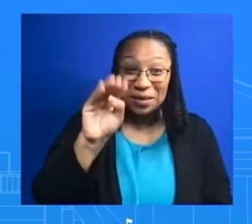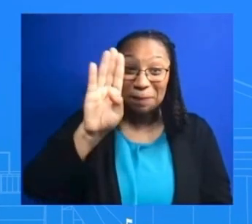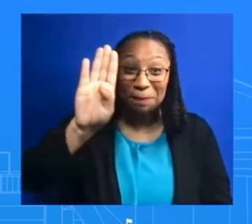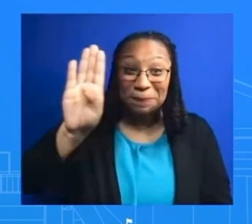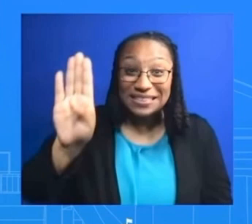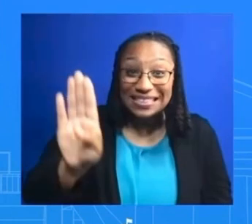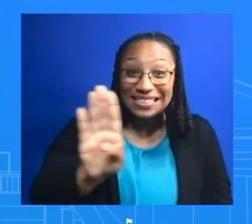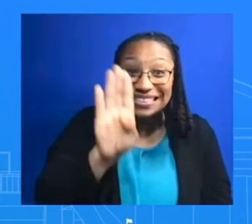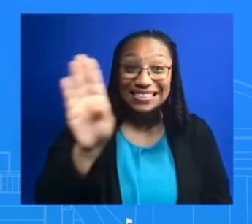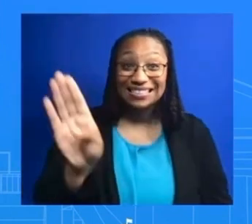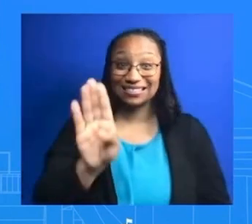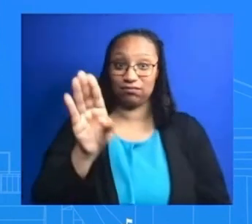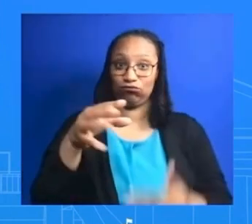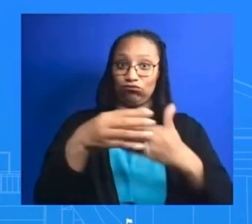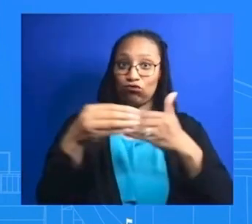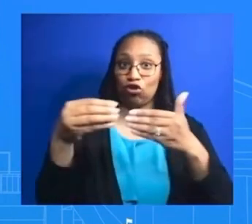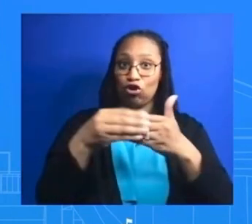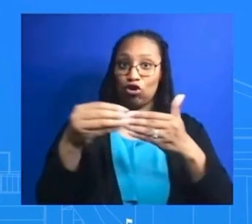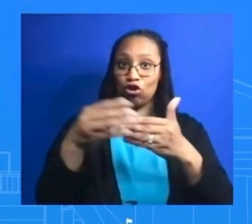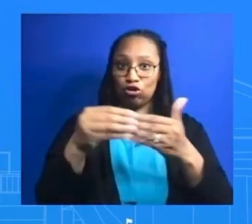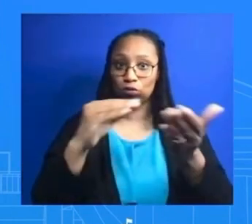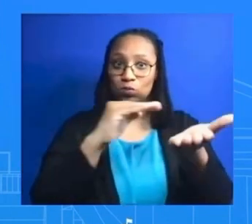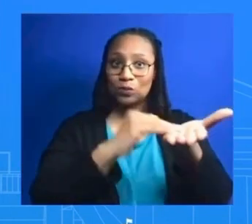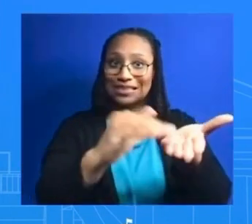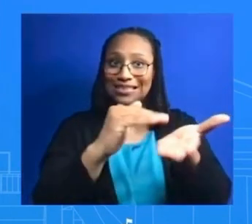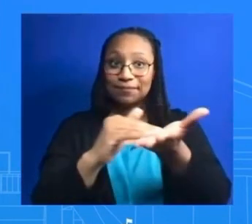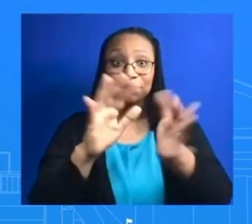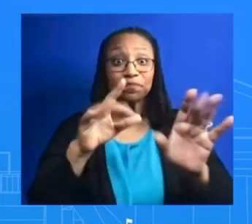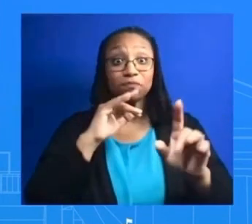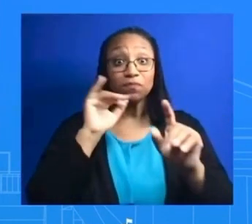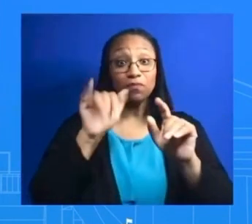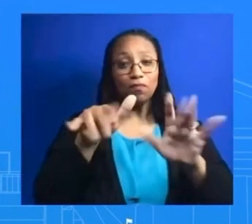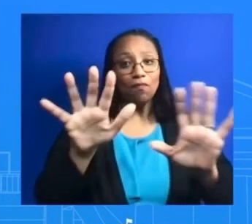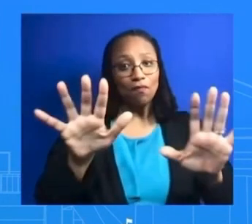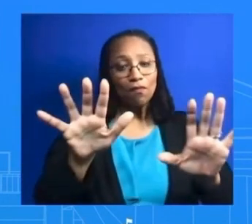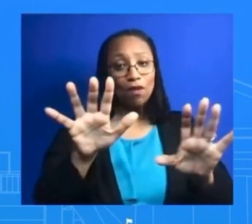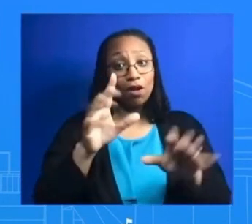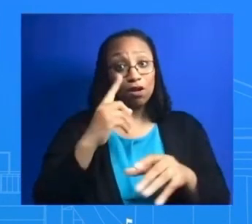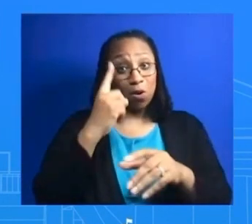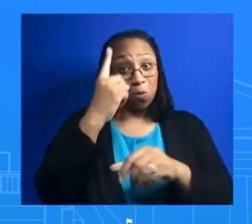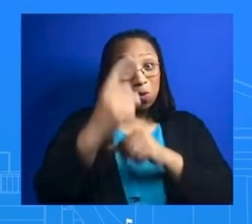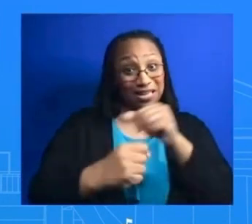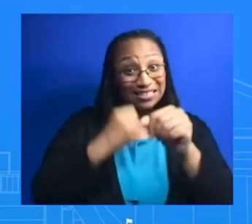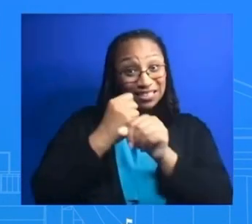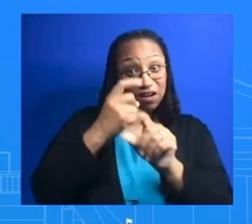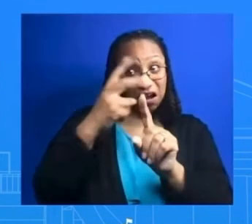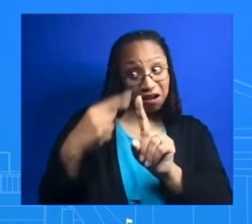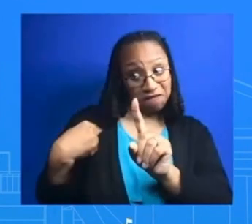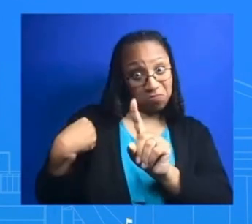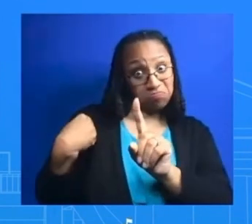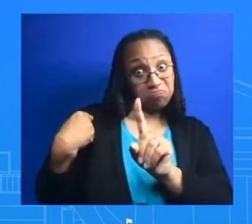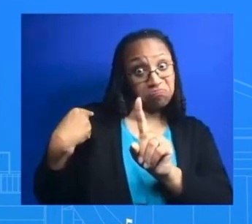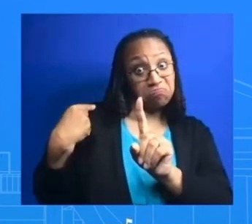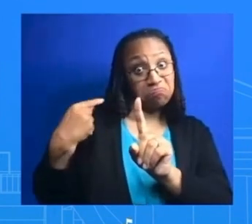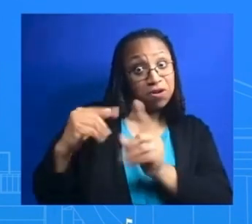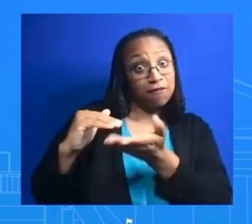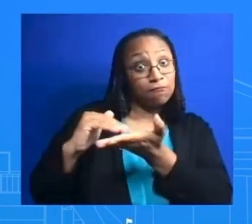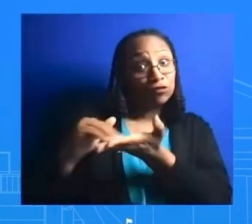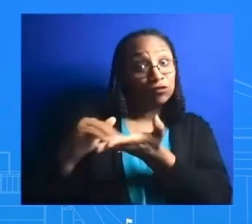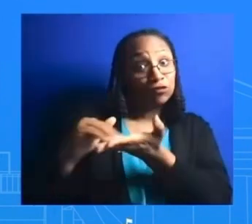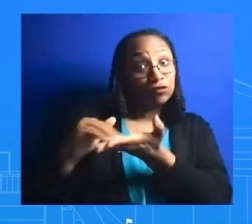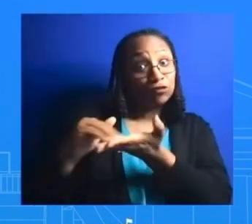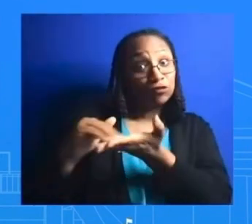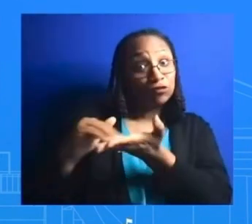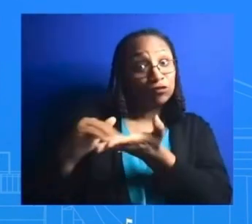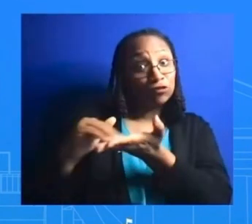lot of that loan forgiveness was happening over the last year, year and a half. And at any time, all of the Republicans in Congress who were saying